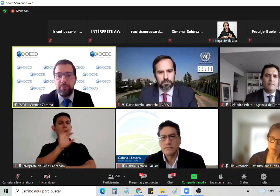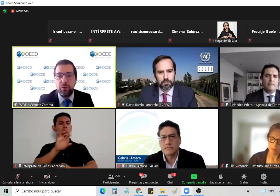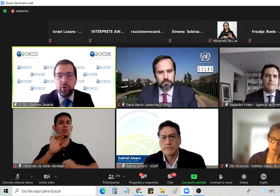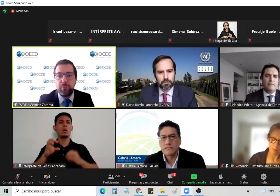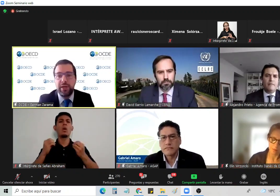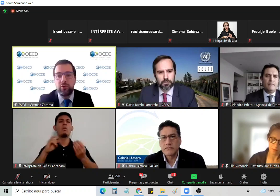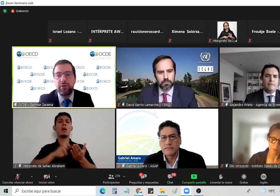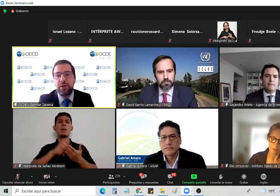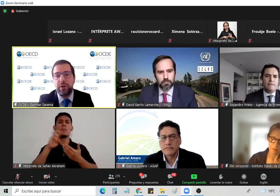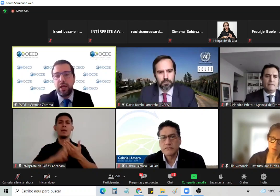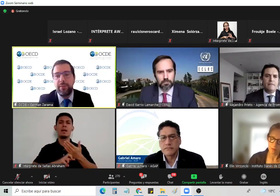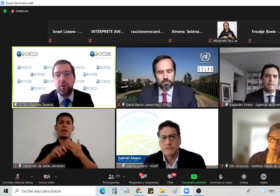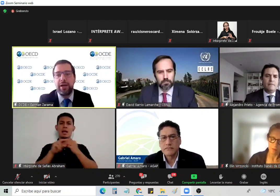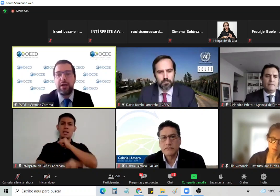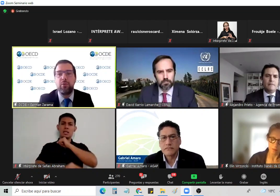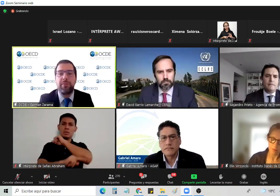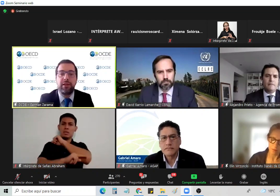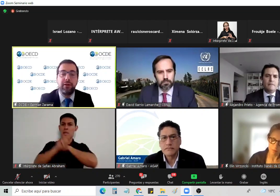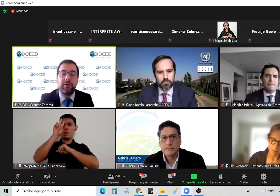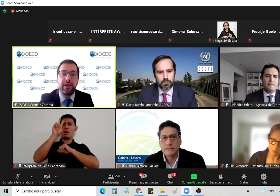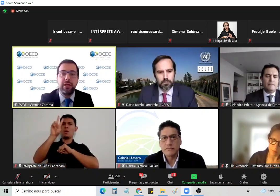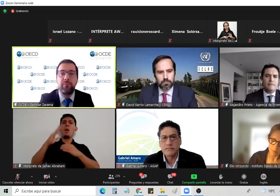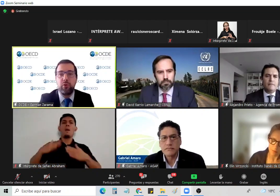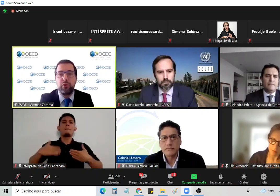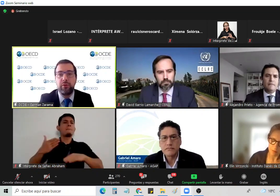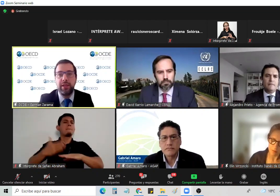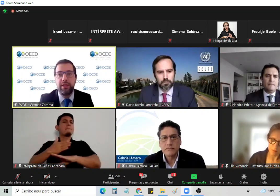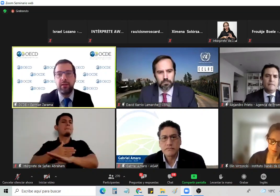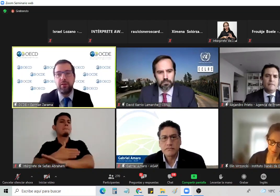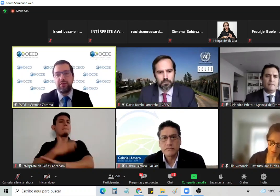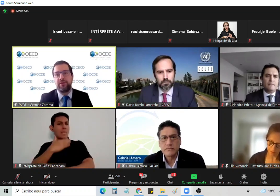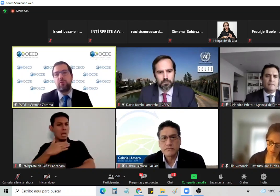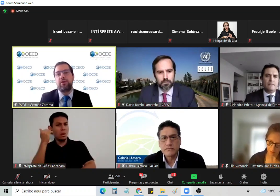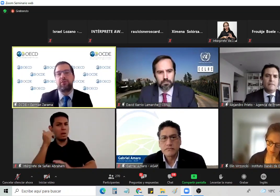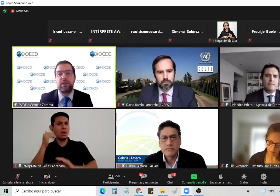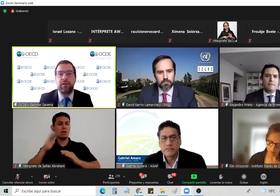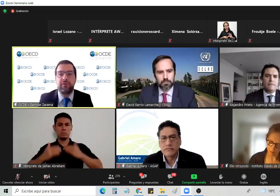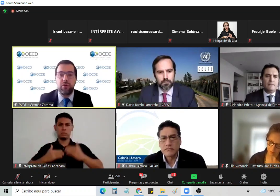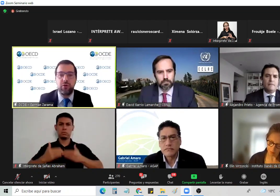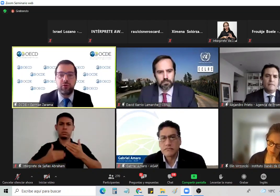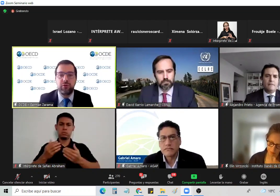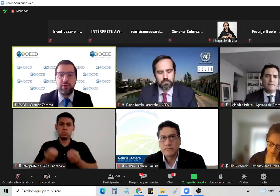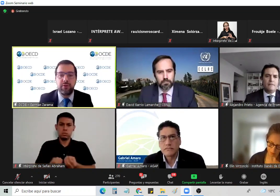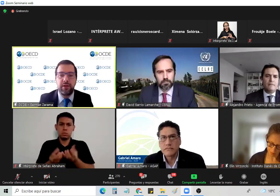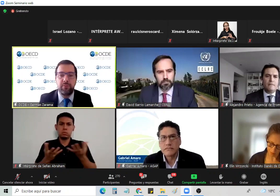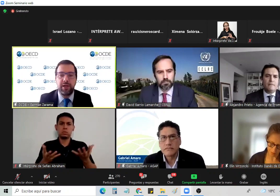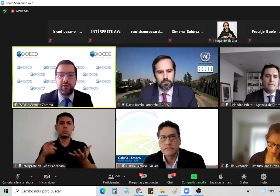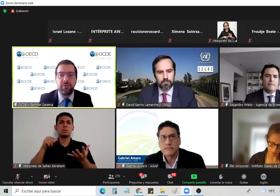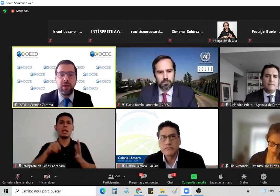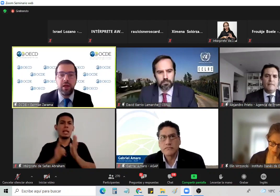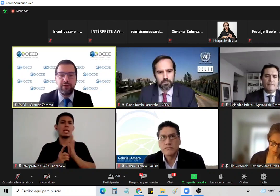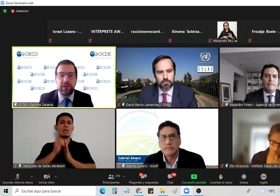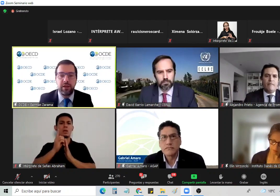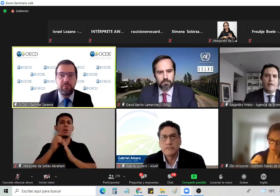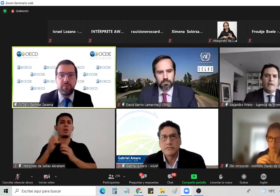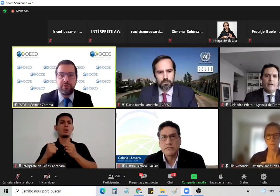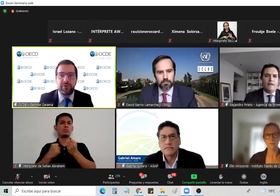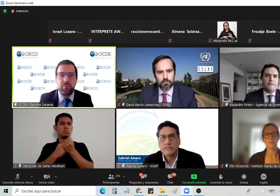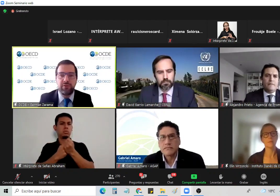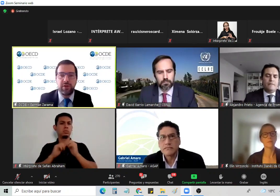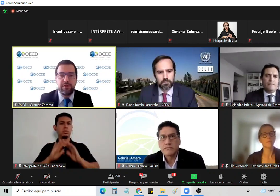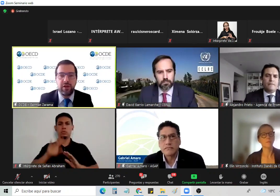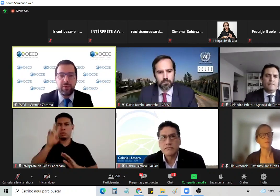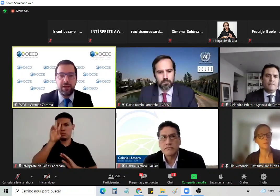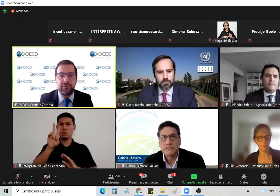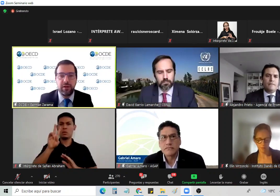from like the national action plan in peru how can this plan contribute to improve competitiveness in the sustainable